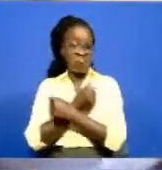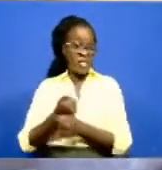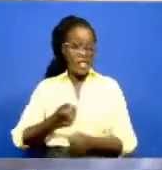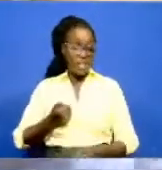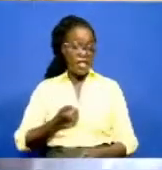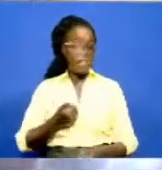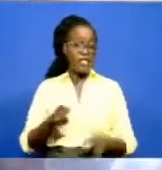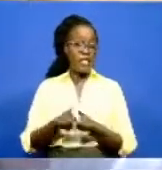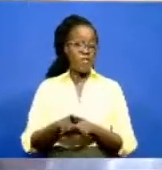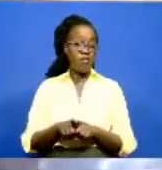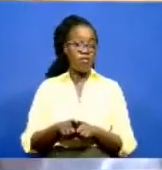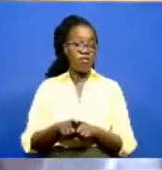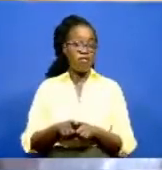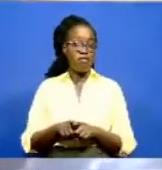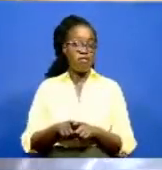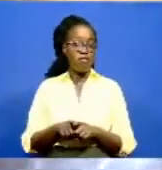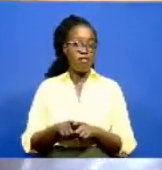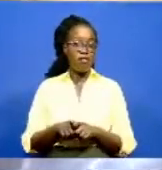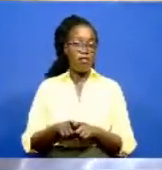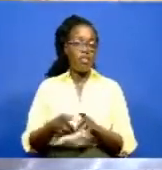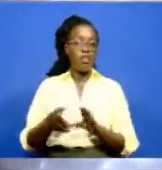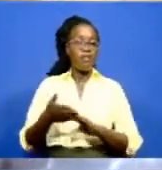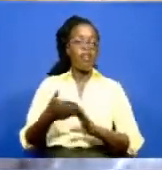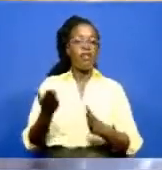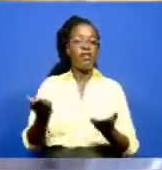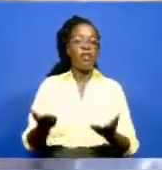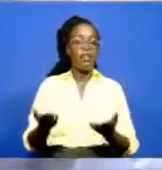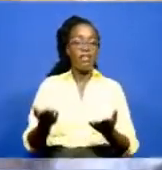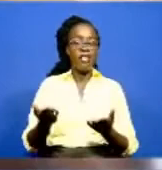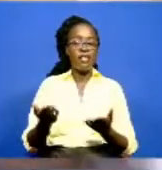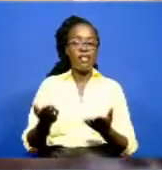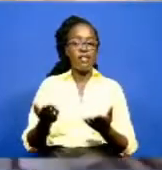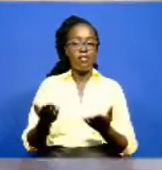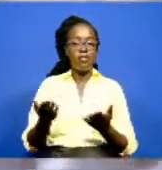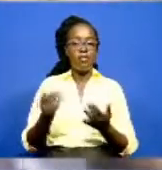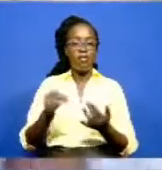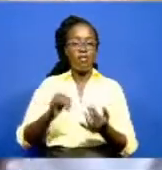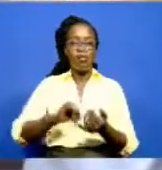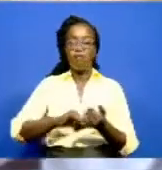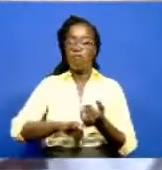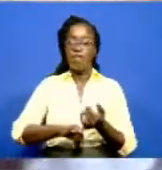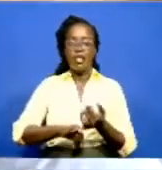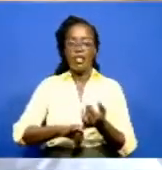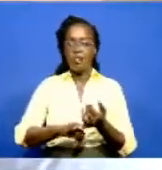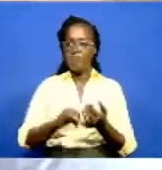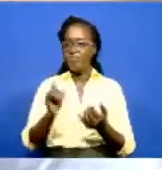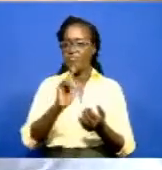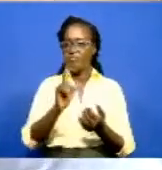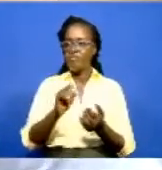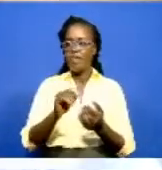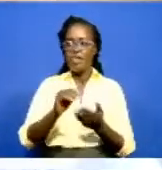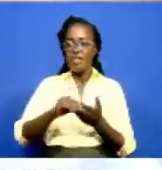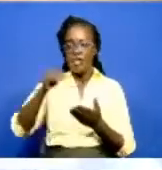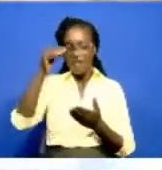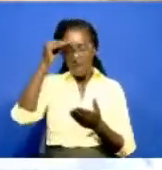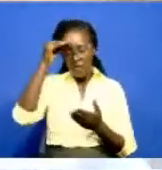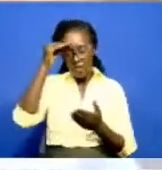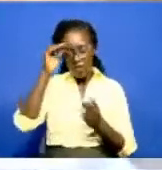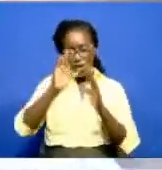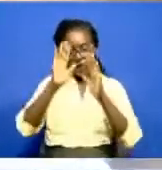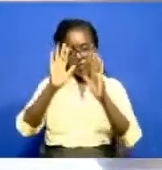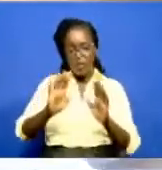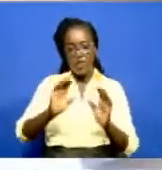kwamba tusikimbilie kuolewa maana masomo ni jambo la muhimu sana, unaweza badilisha familia yenu. Madada zangu nawahimiza